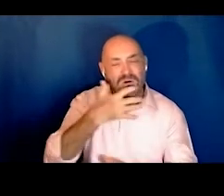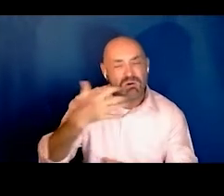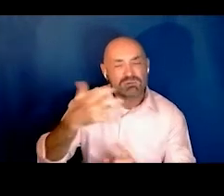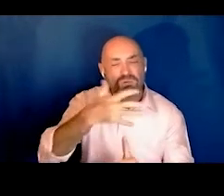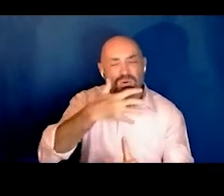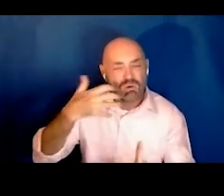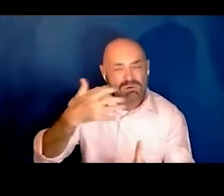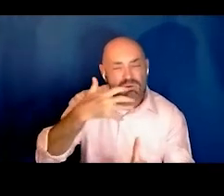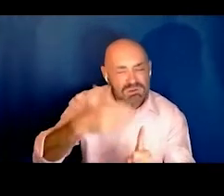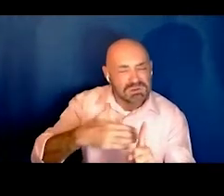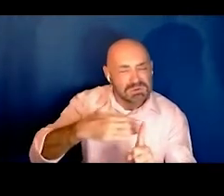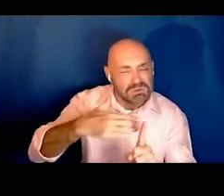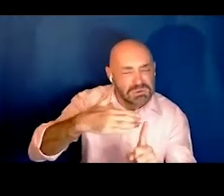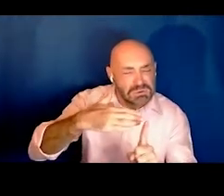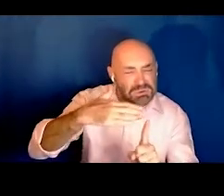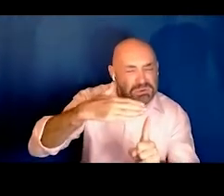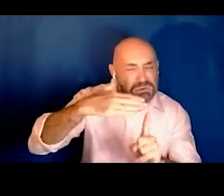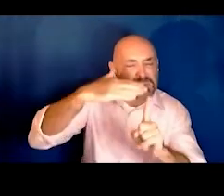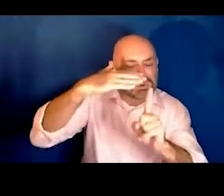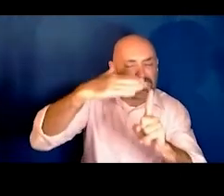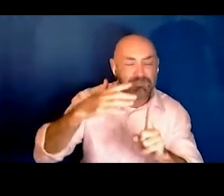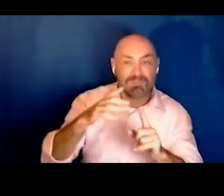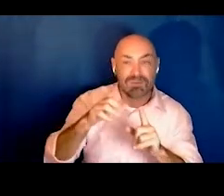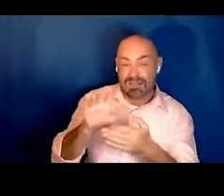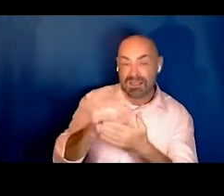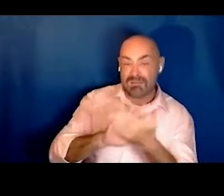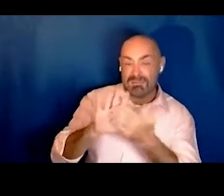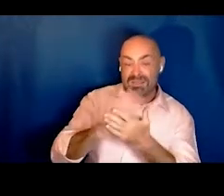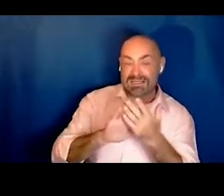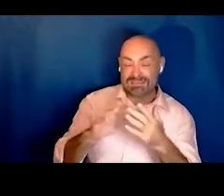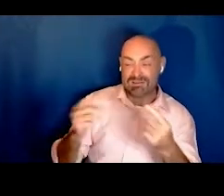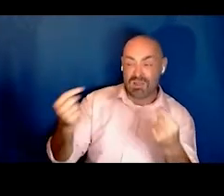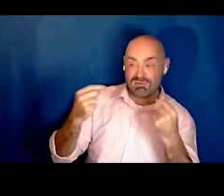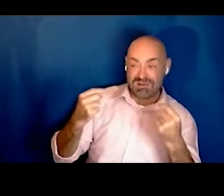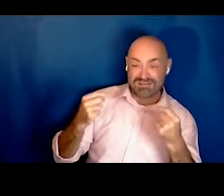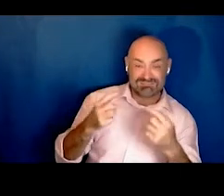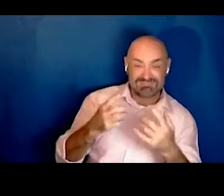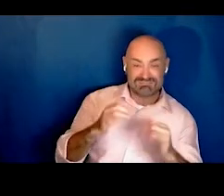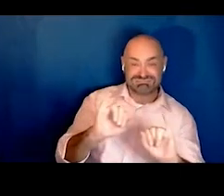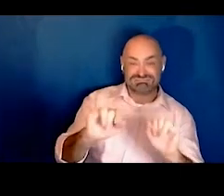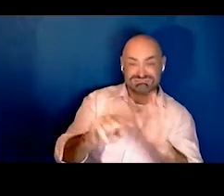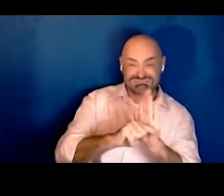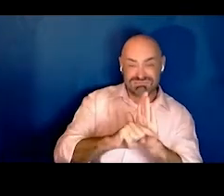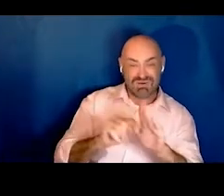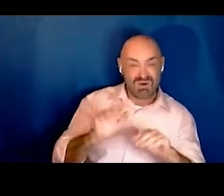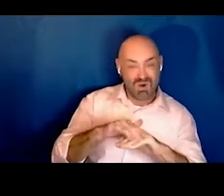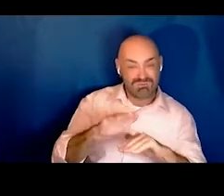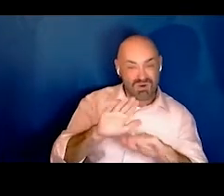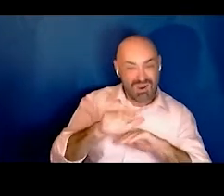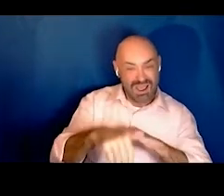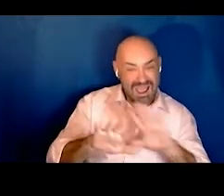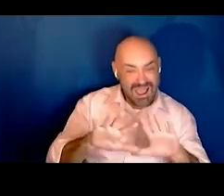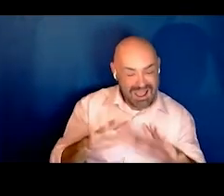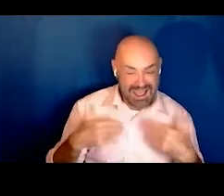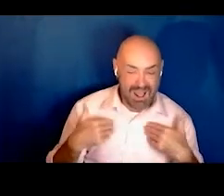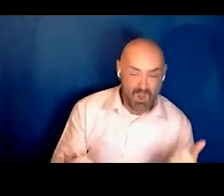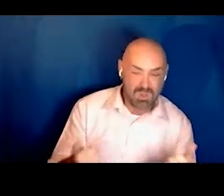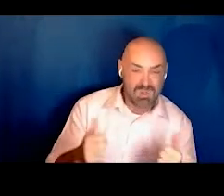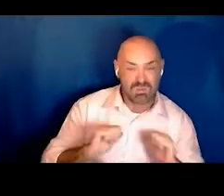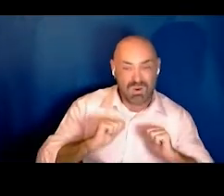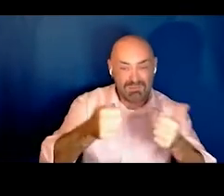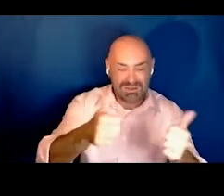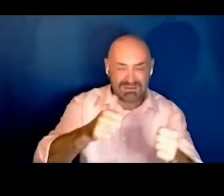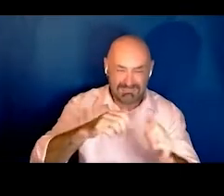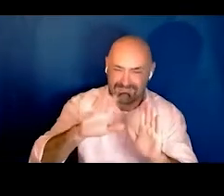accelerates, we're expecting the threats to health and well-being to worsen. And so action is